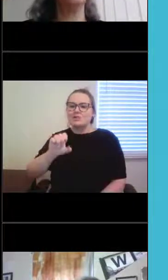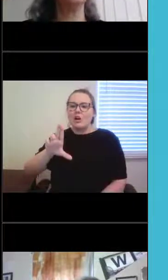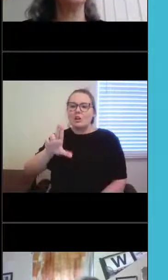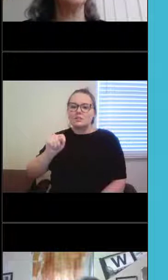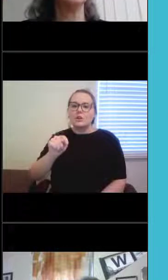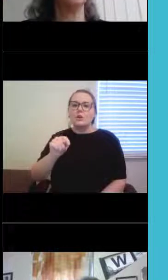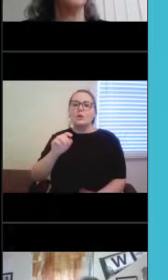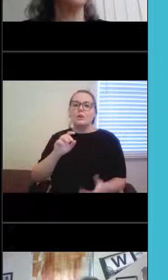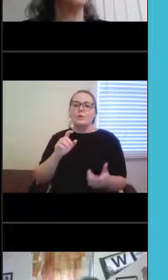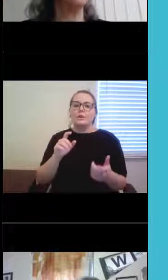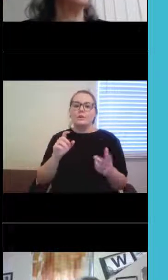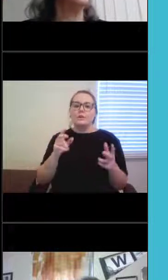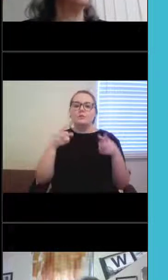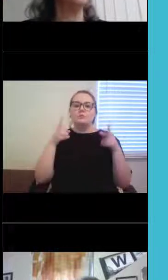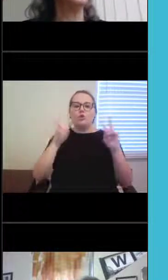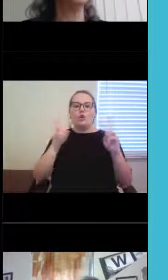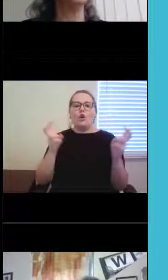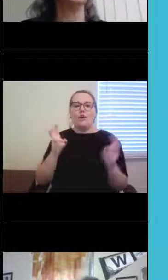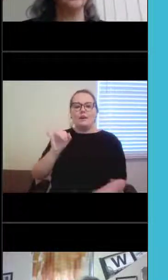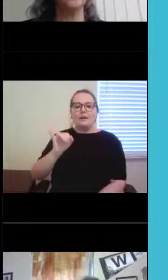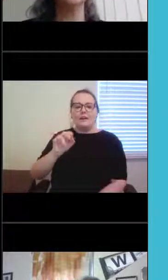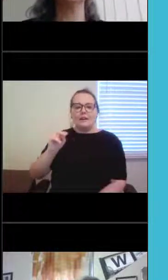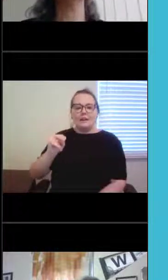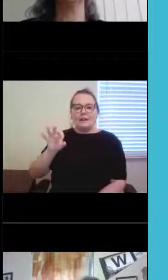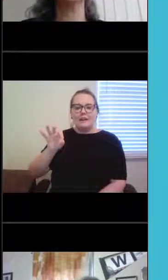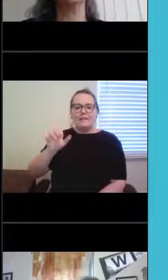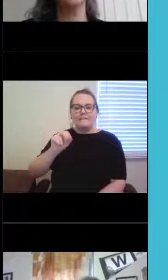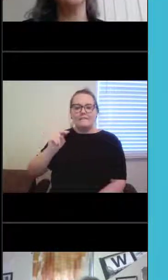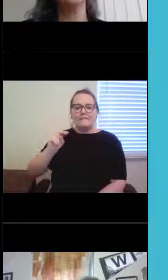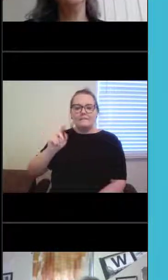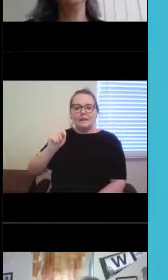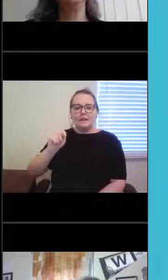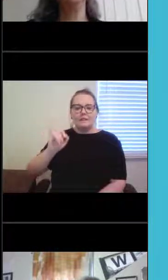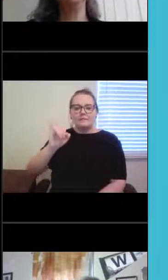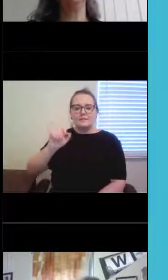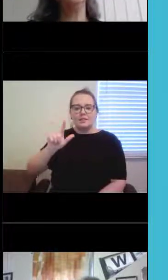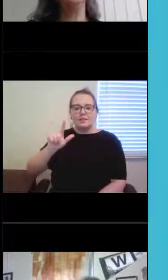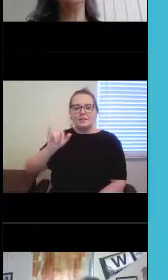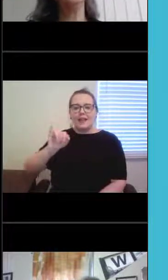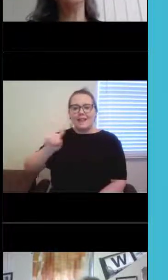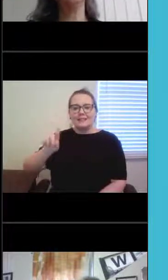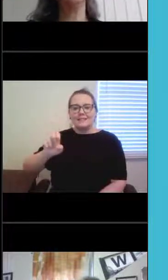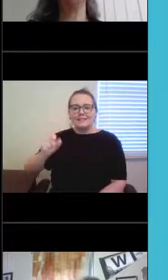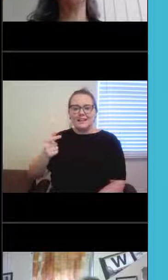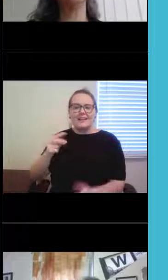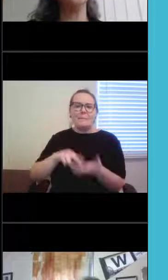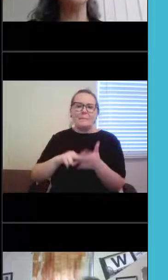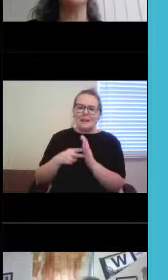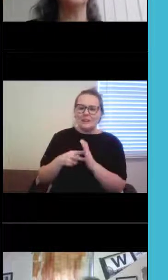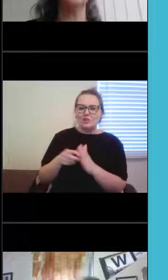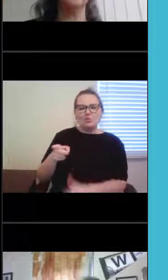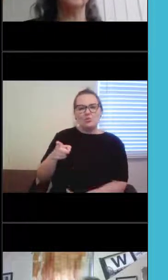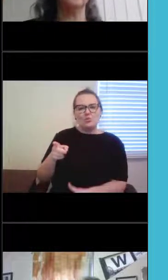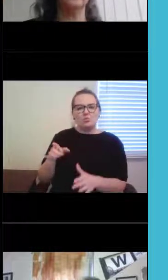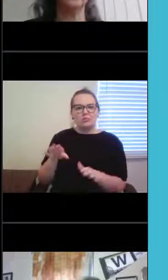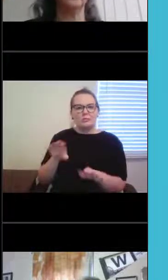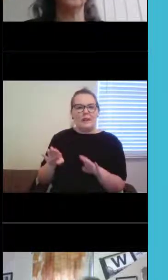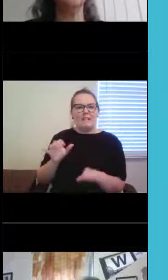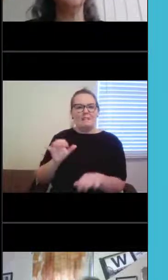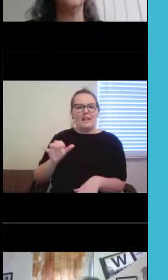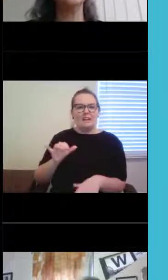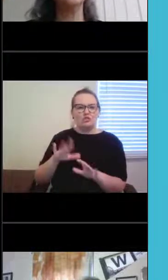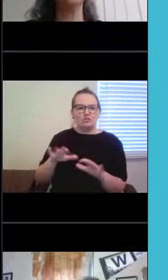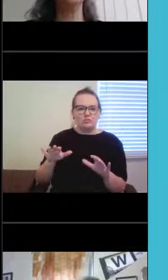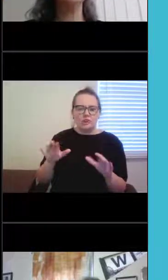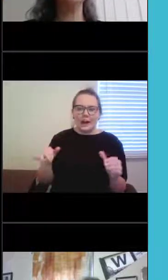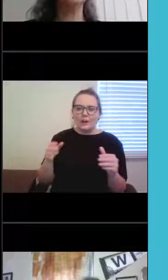termed infantilizing reactions, sort of treating you like you're incompetent or you're like your child. And in one of our papers that came out of this research,